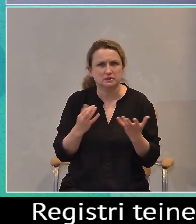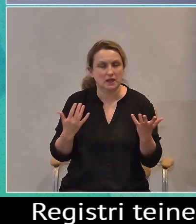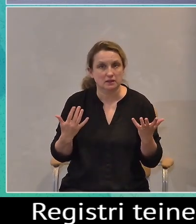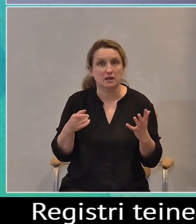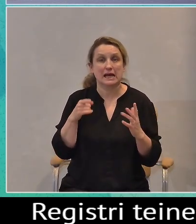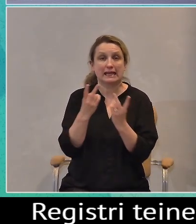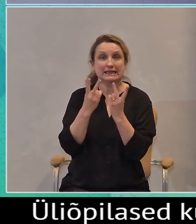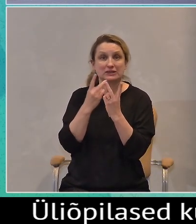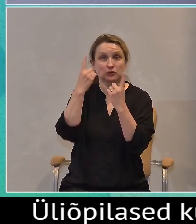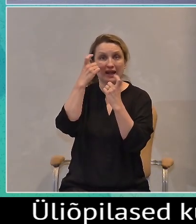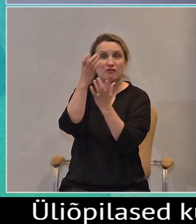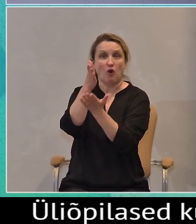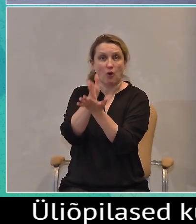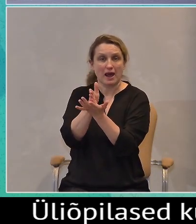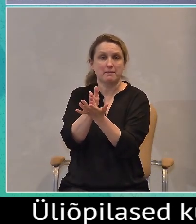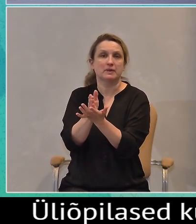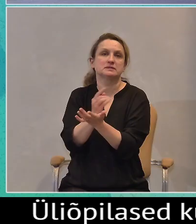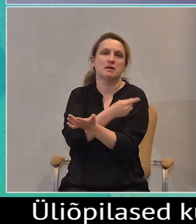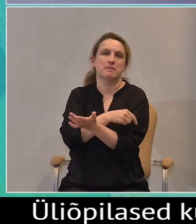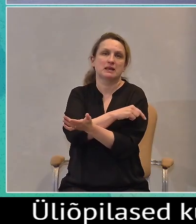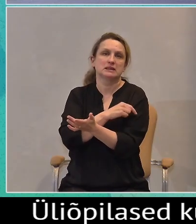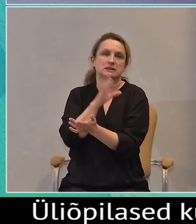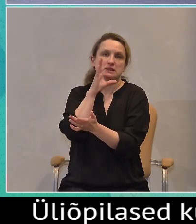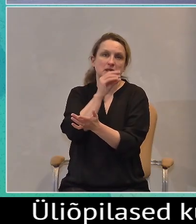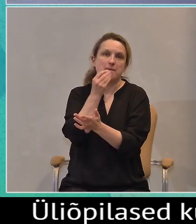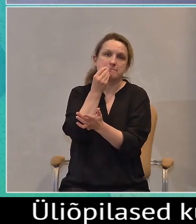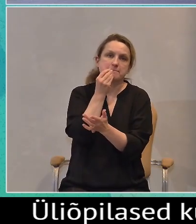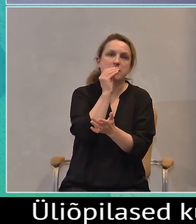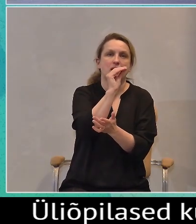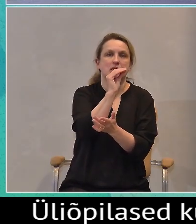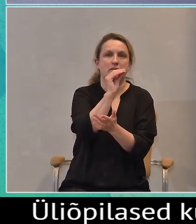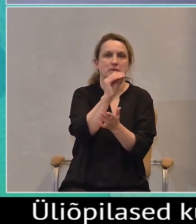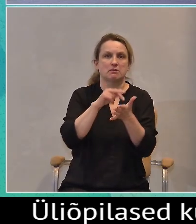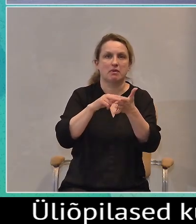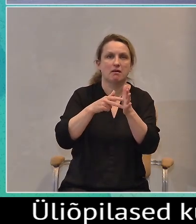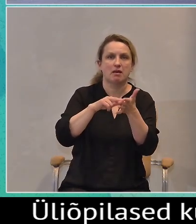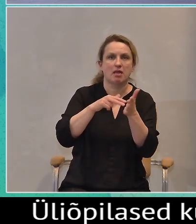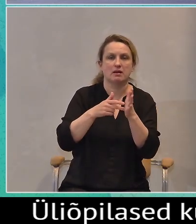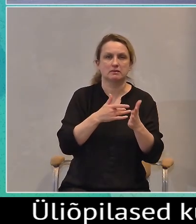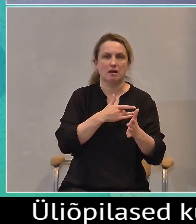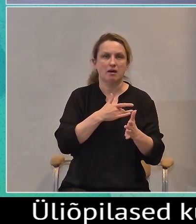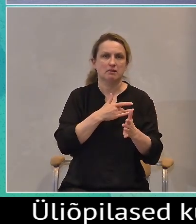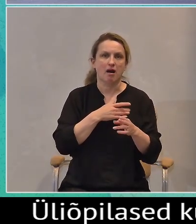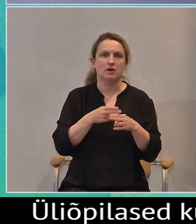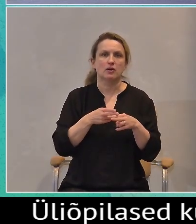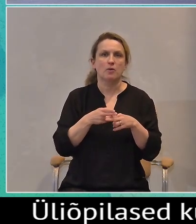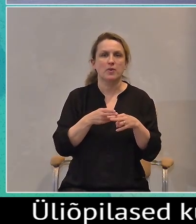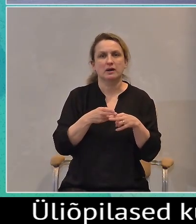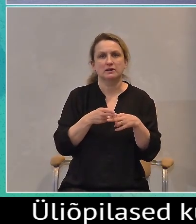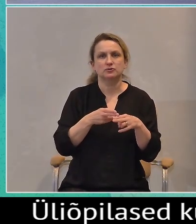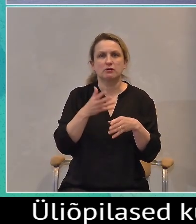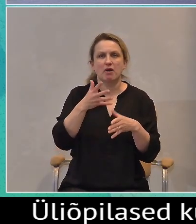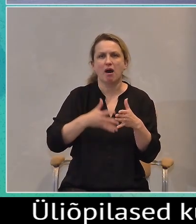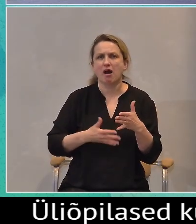And the existence of such information helps us plan the